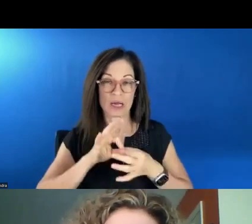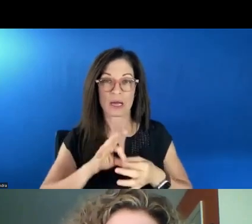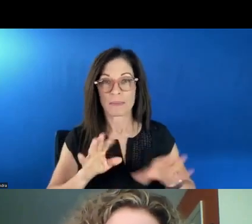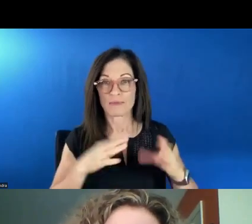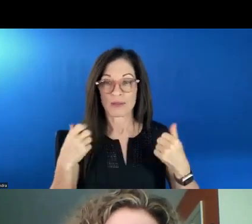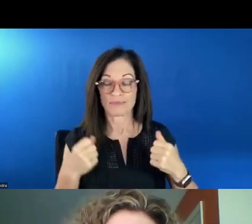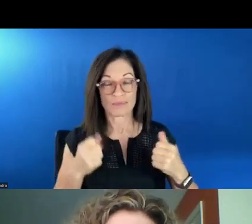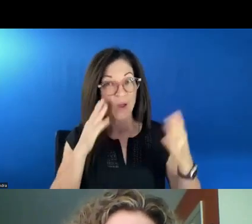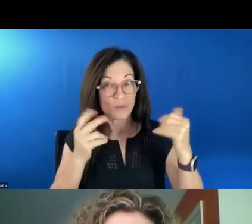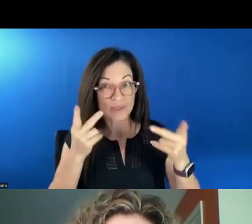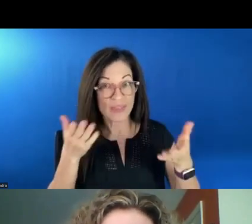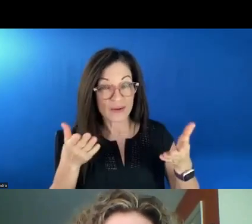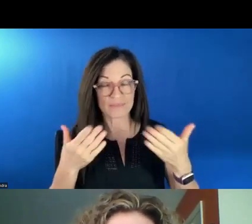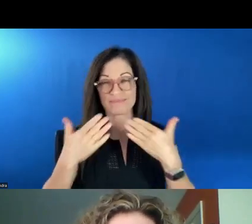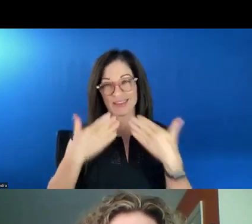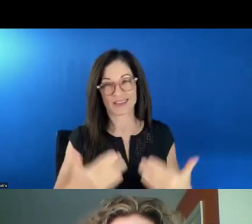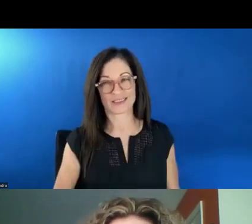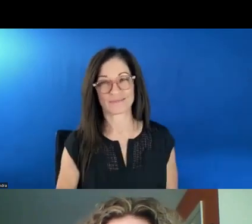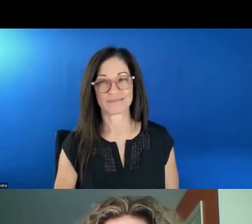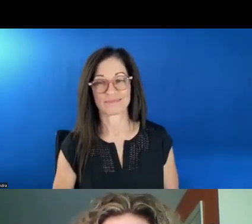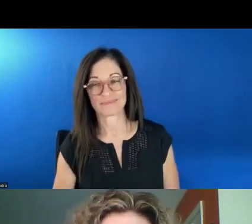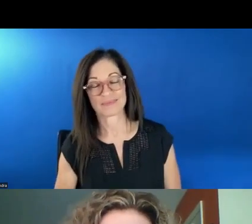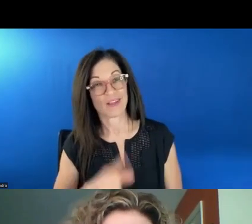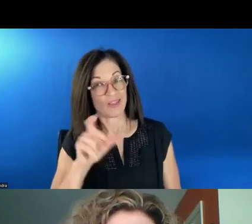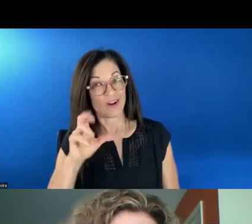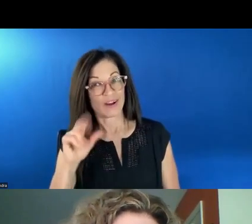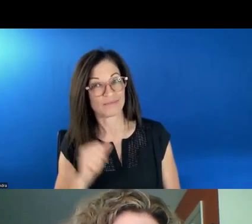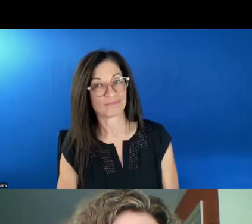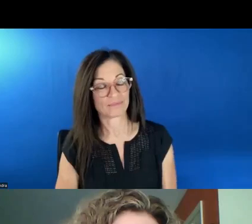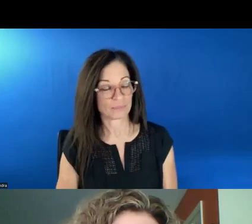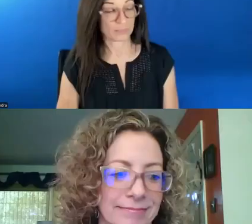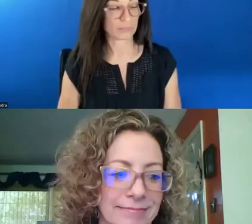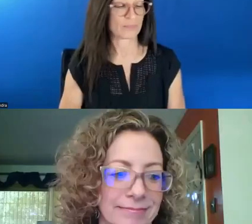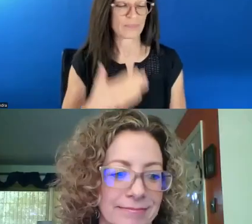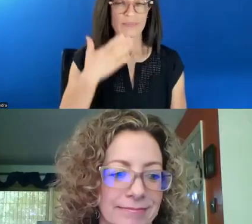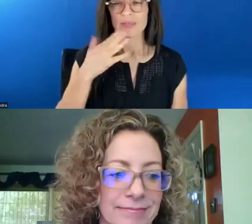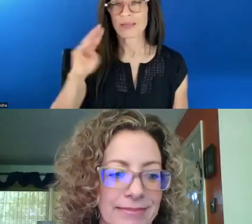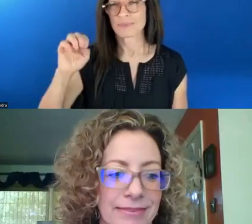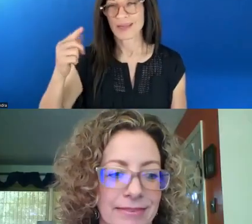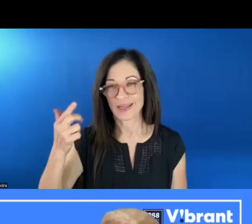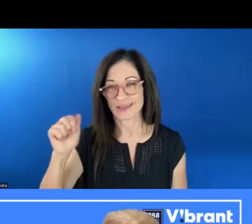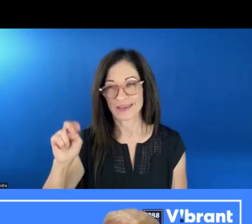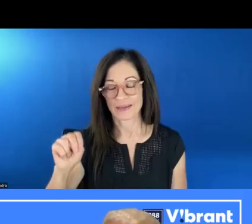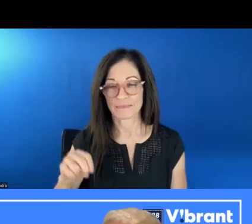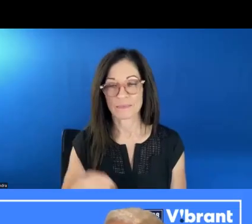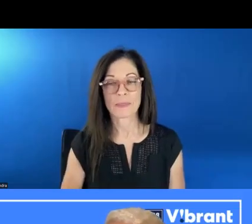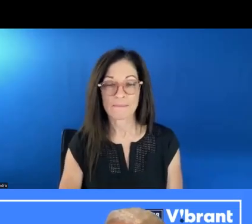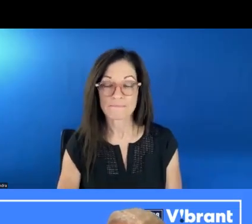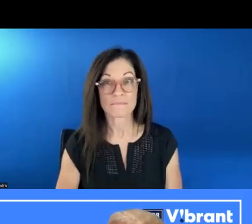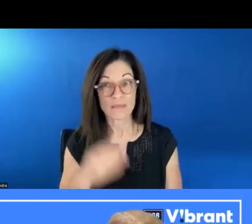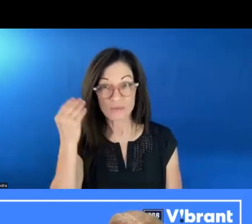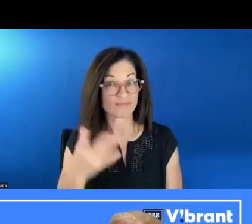see you there. Thanks, everybody. Back to you, Laura. Thanks, Megan. And I will say I had the opportunity to go